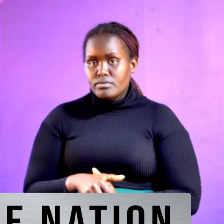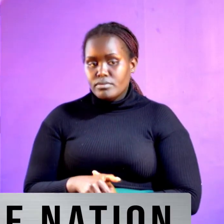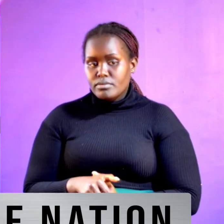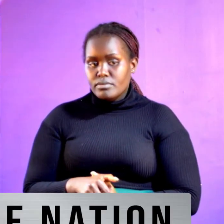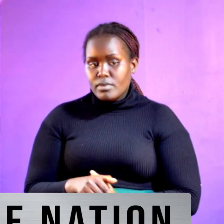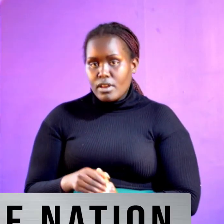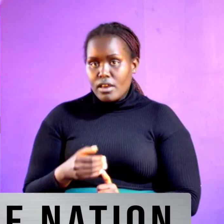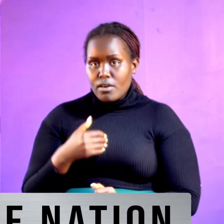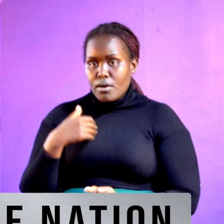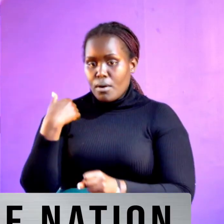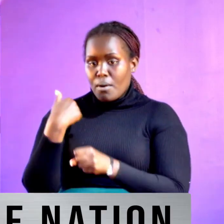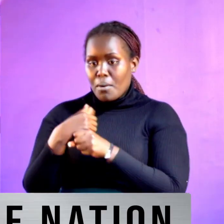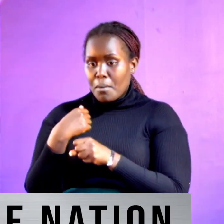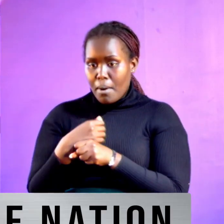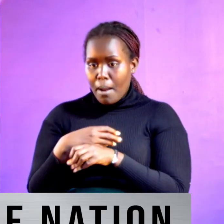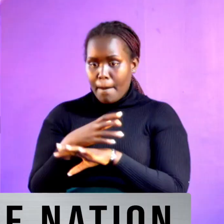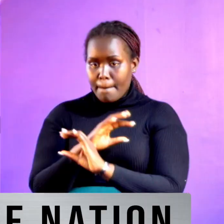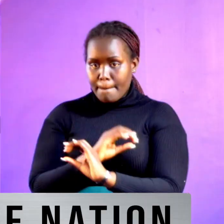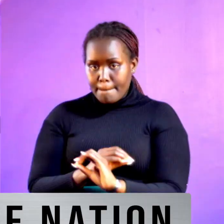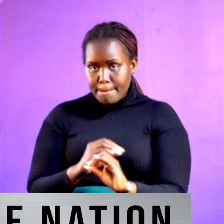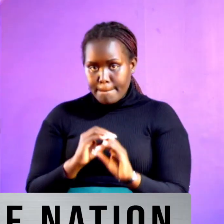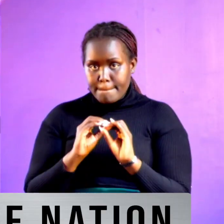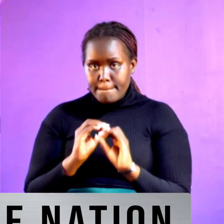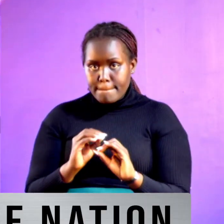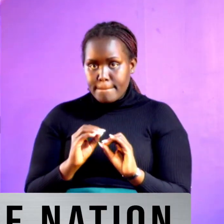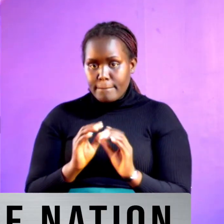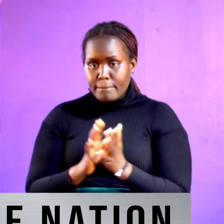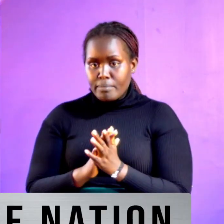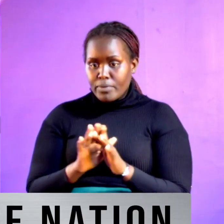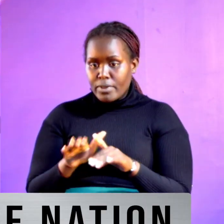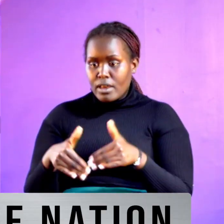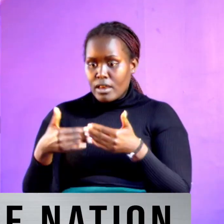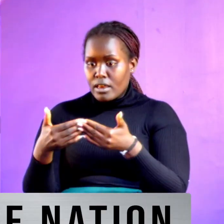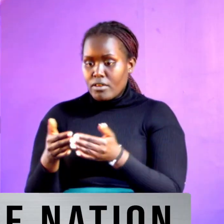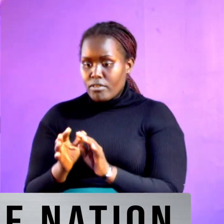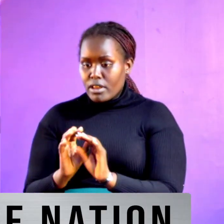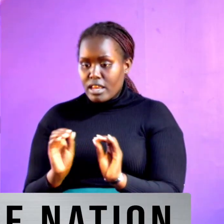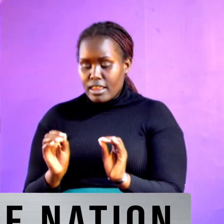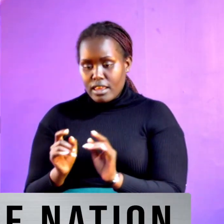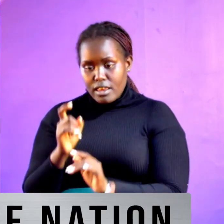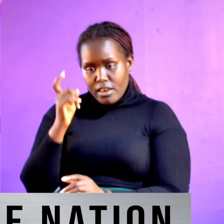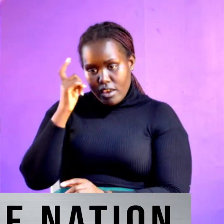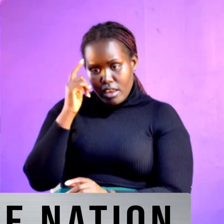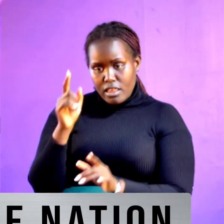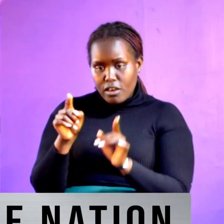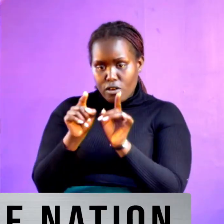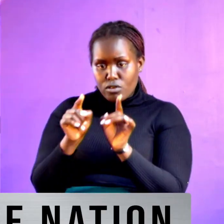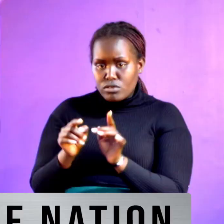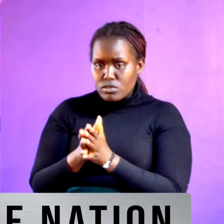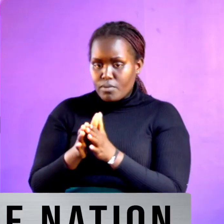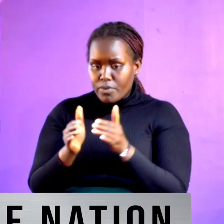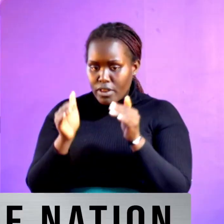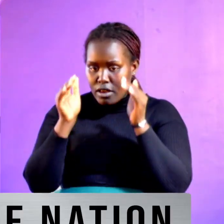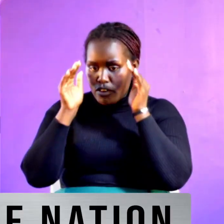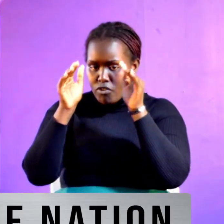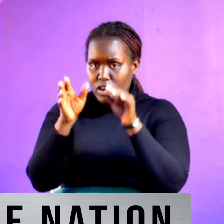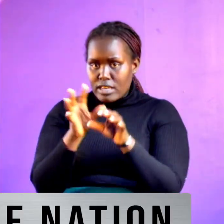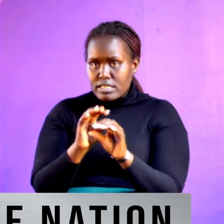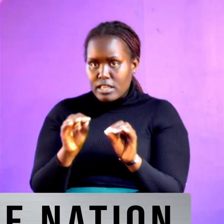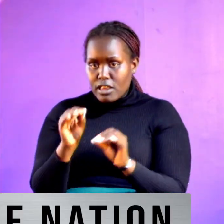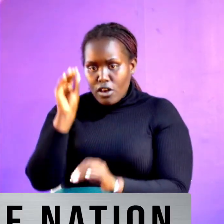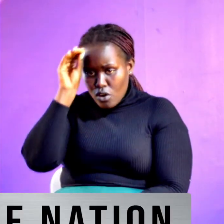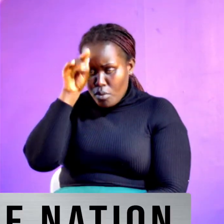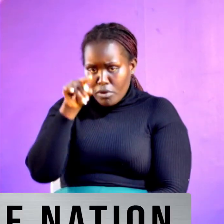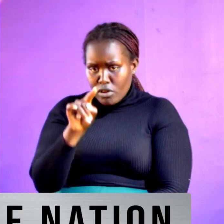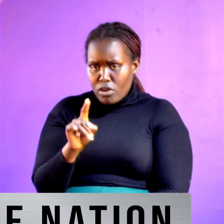not performed. He has not even, he's not deliberate, and I think he's also not committed. In your opinion, Brian, do you think there's